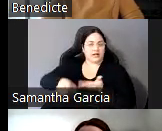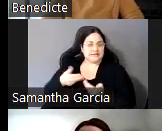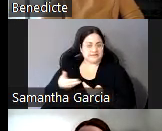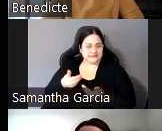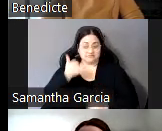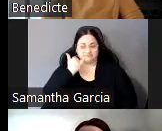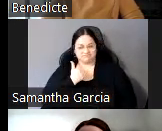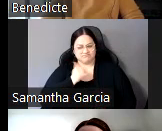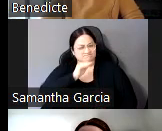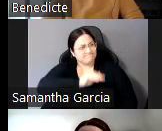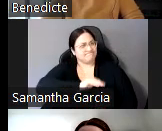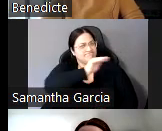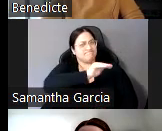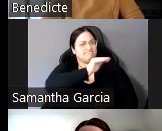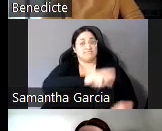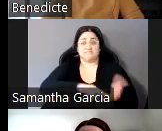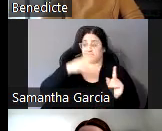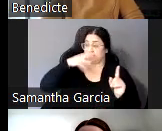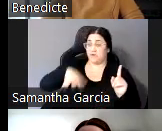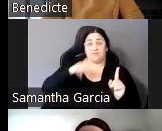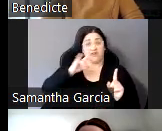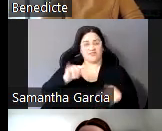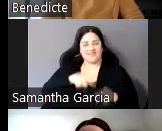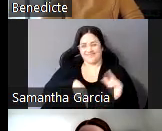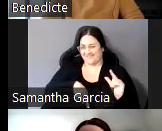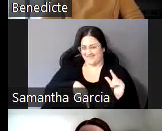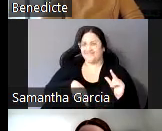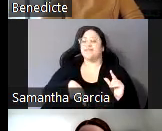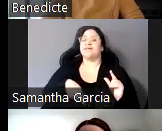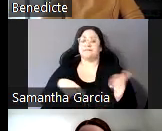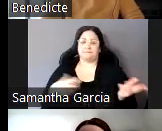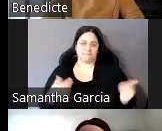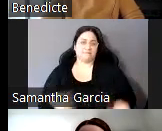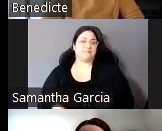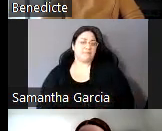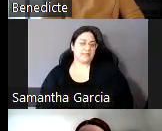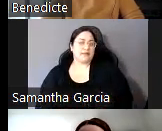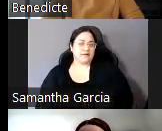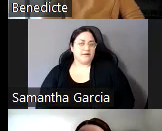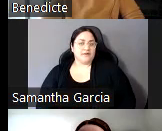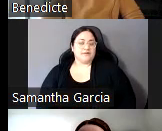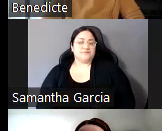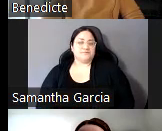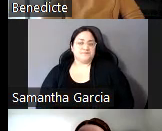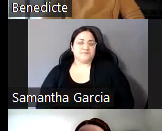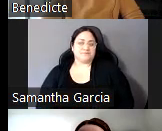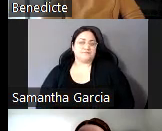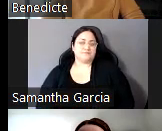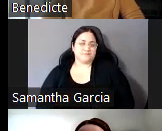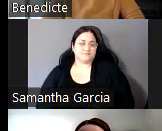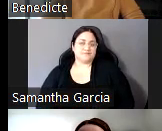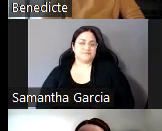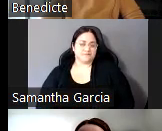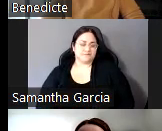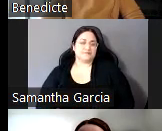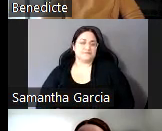can attest to, you know, bankruptcy frauds. A lot of that has fraud or criminality involved. So, you know,